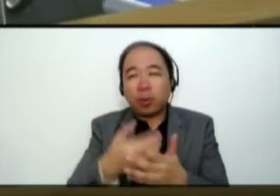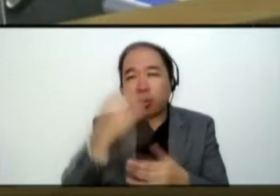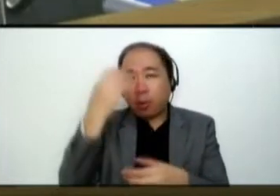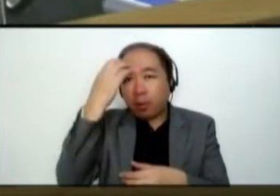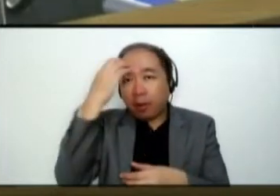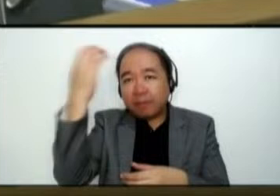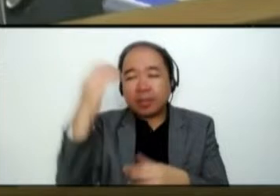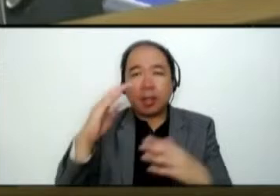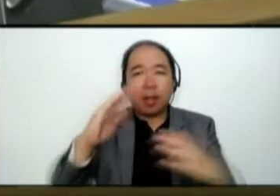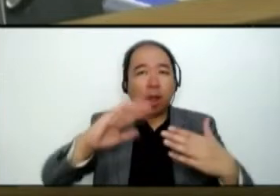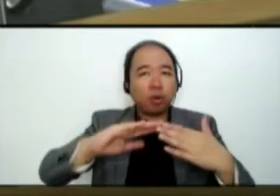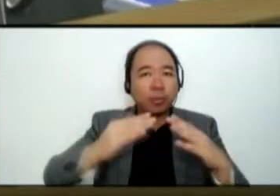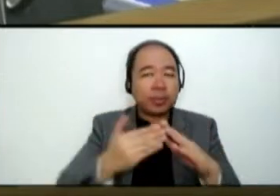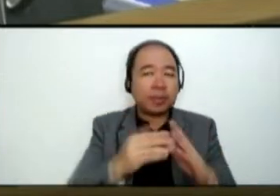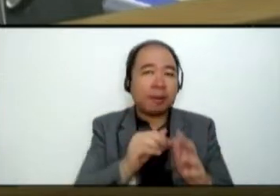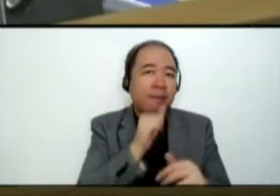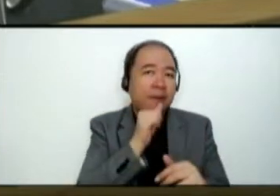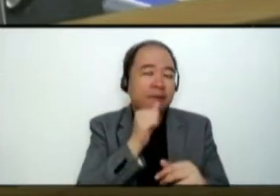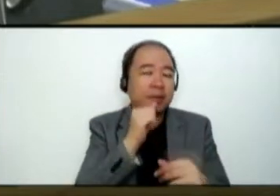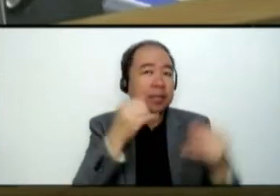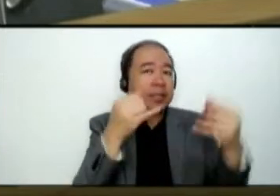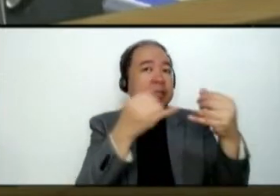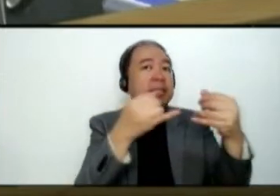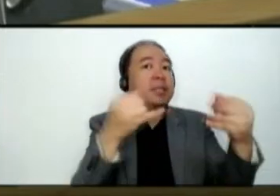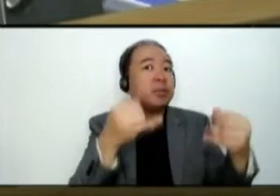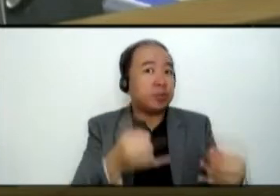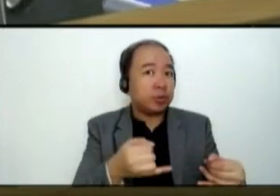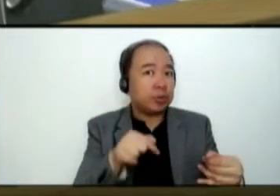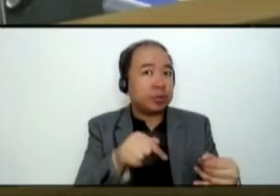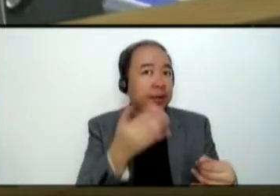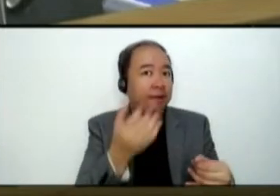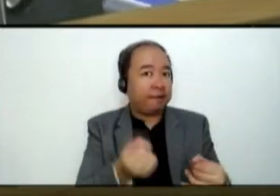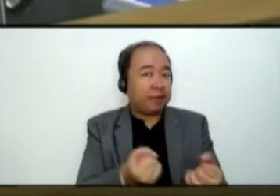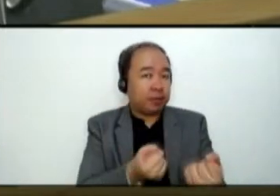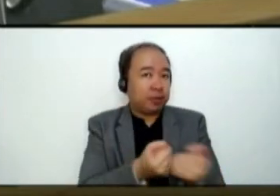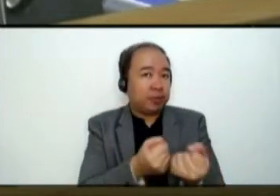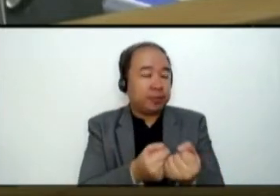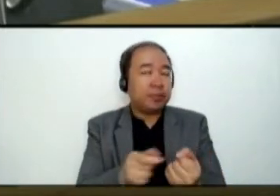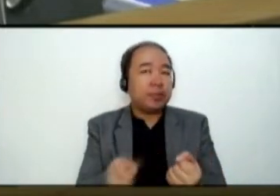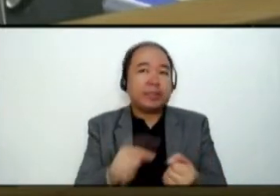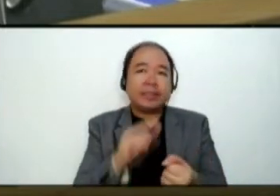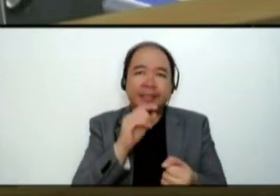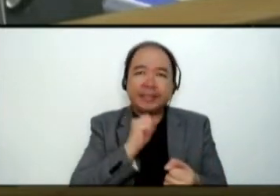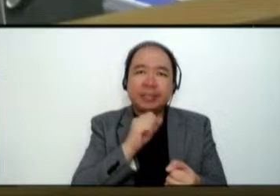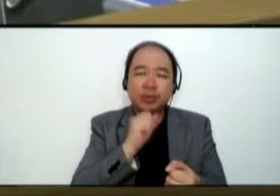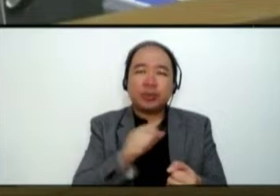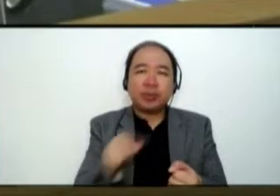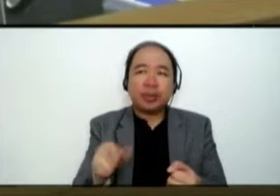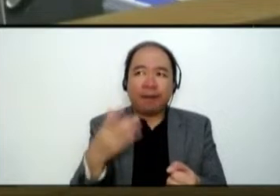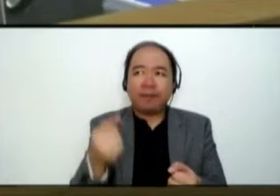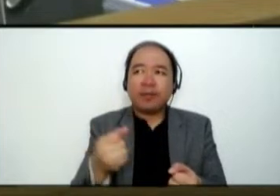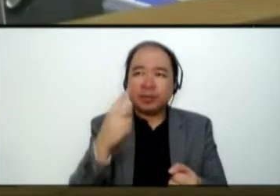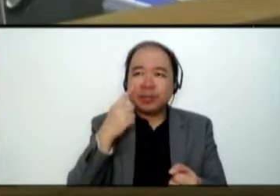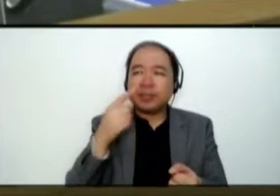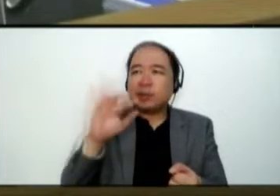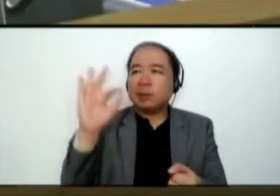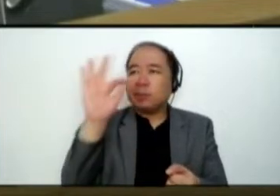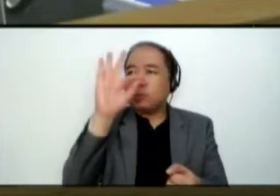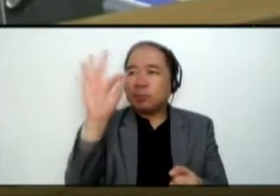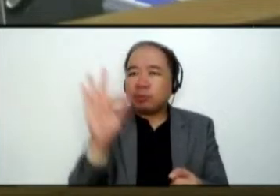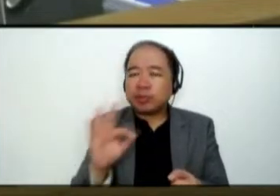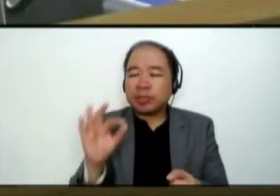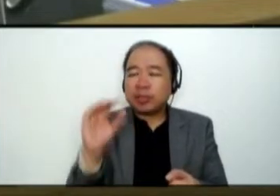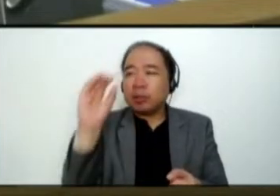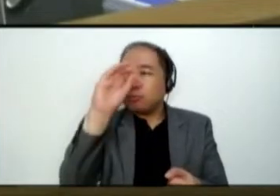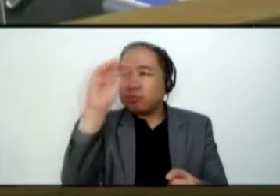health institutions. There is a senior citizen ward with certain percentage of beds so that they can receive the